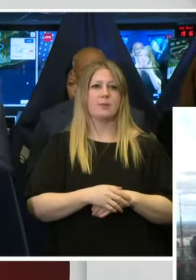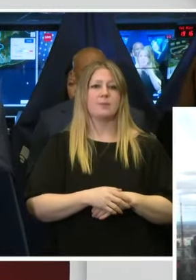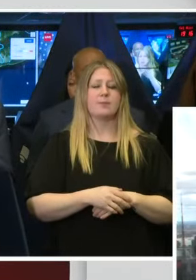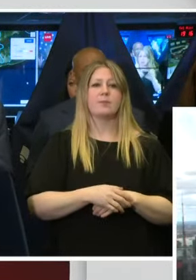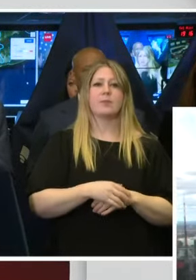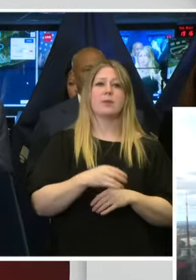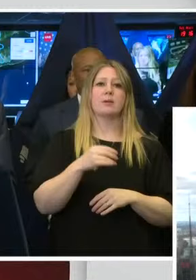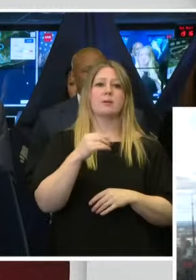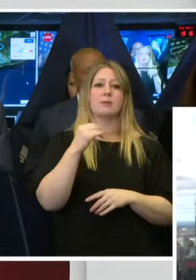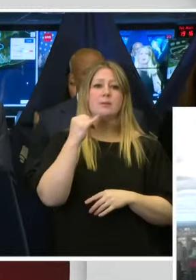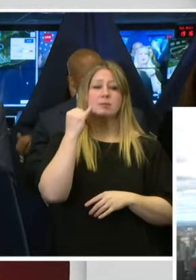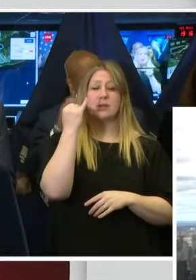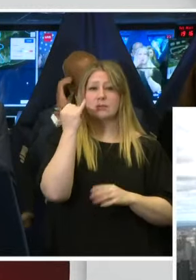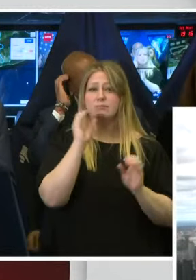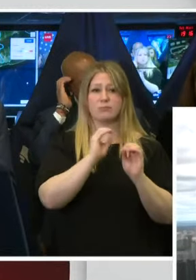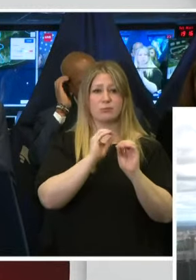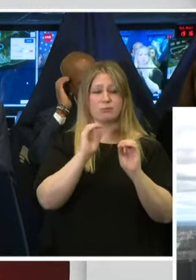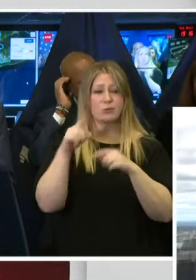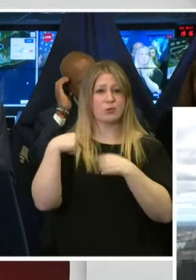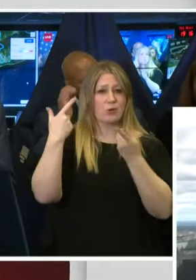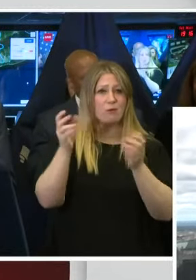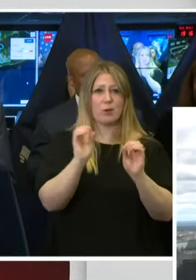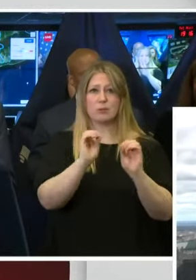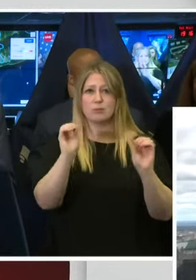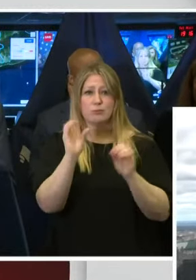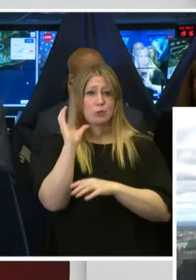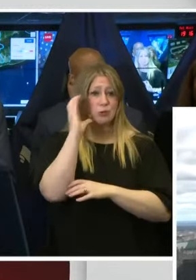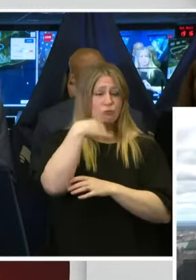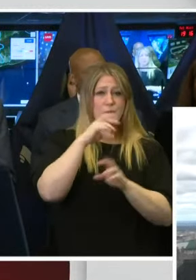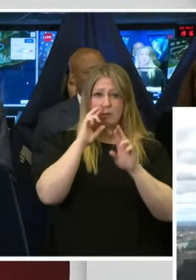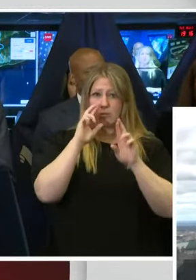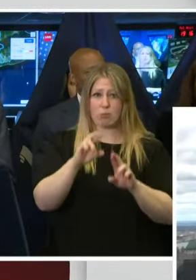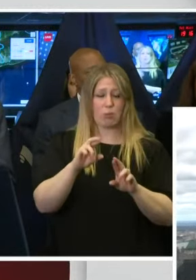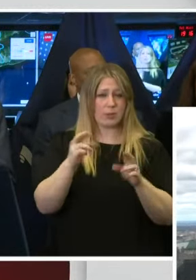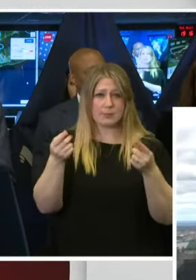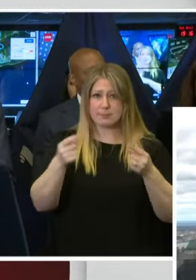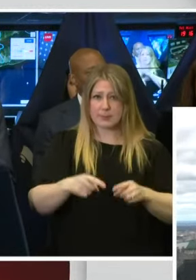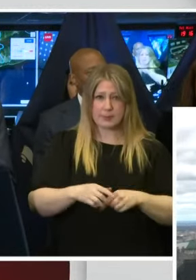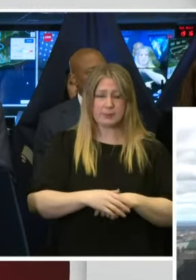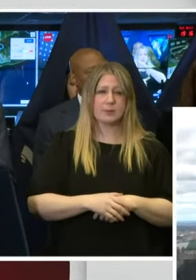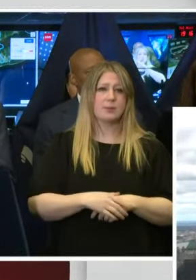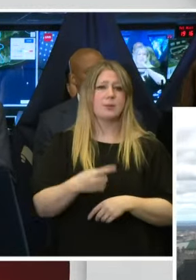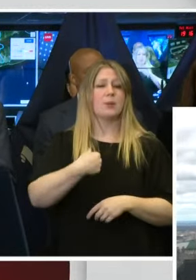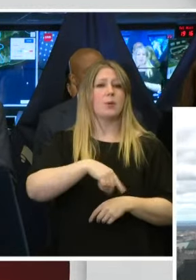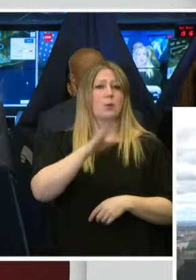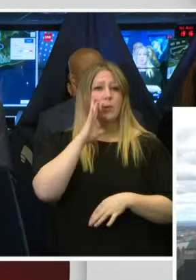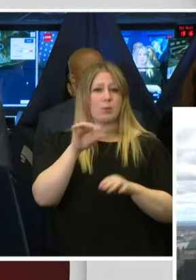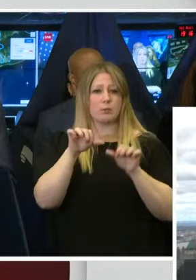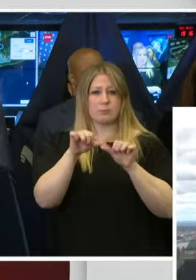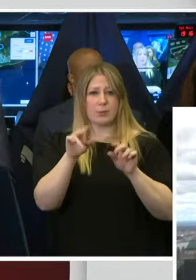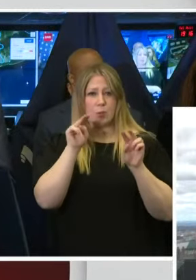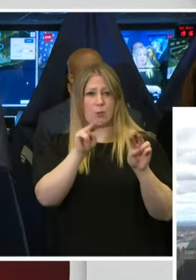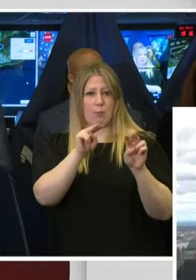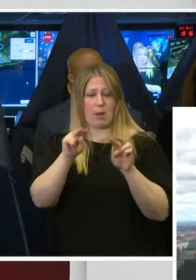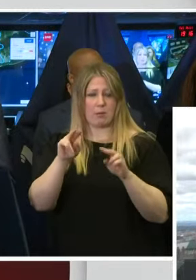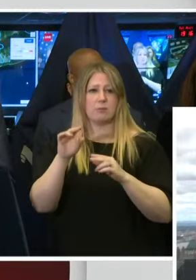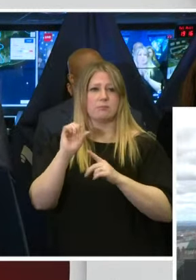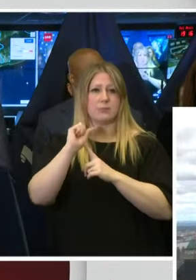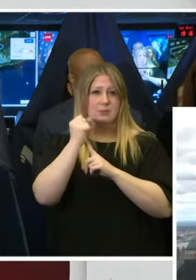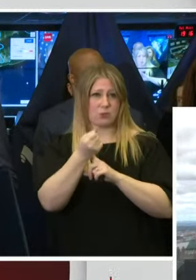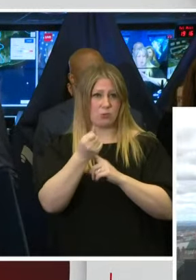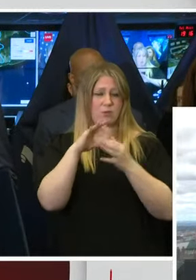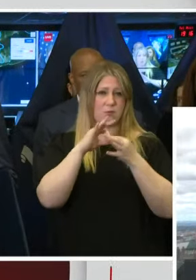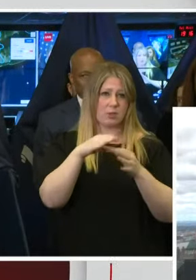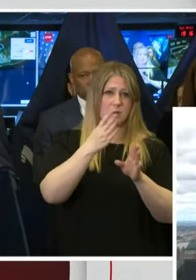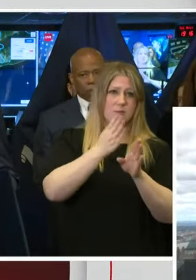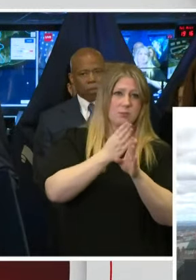abnormalities. There have been none so far flagged. And of course, we're going to continue to monitor the situation very, very